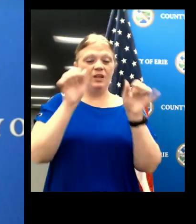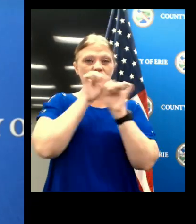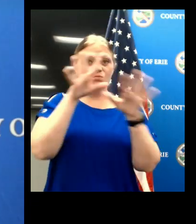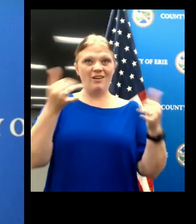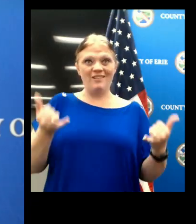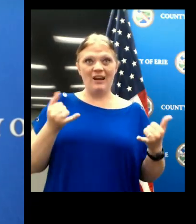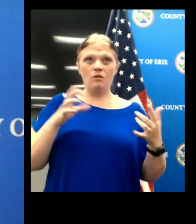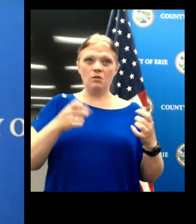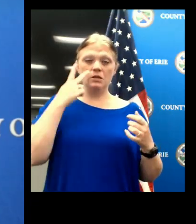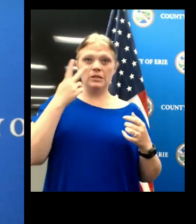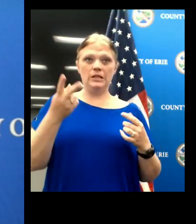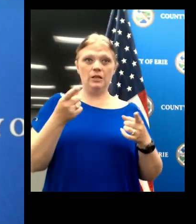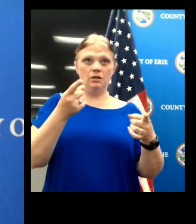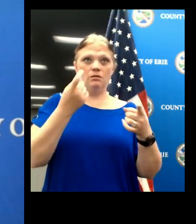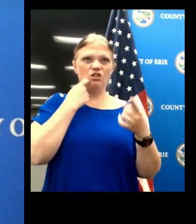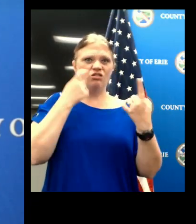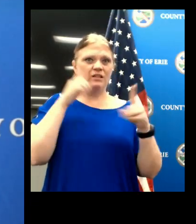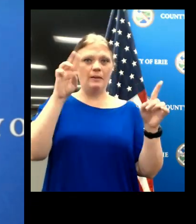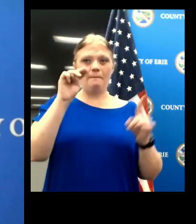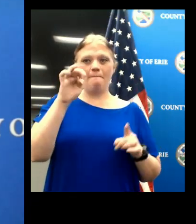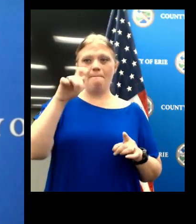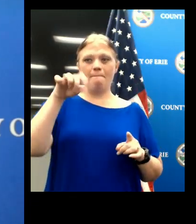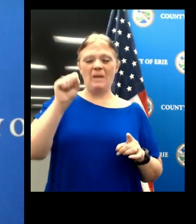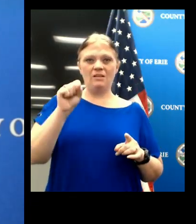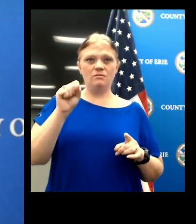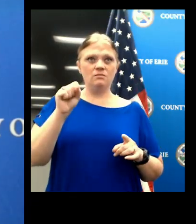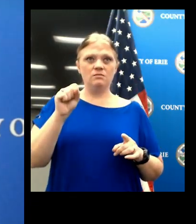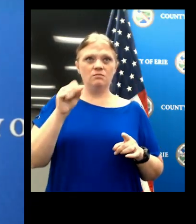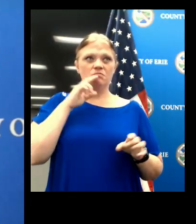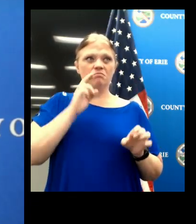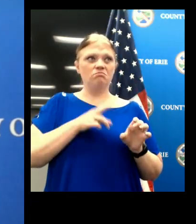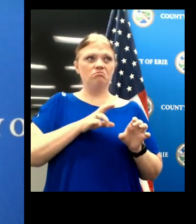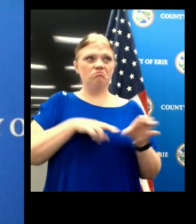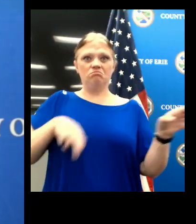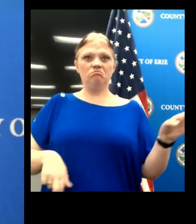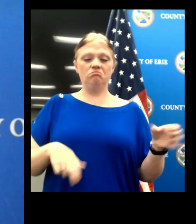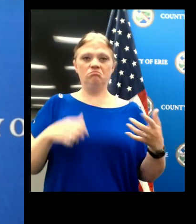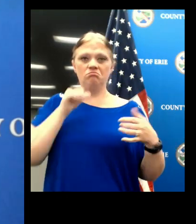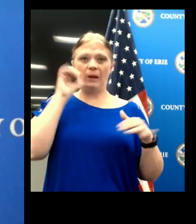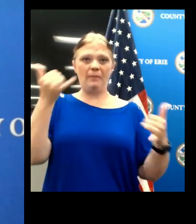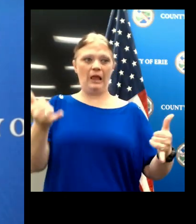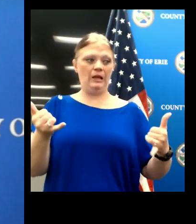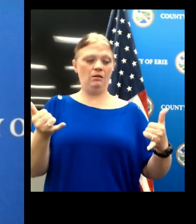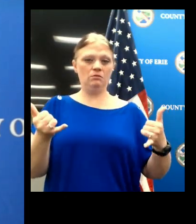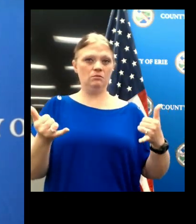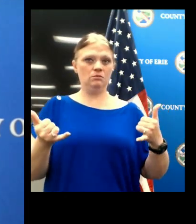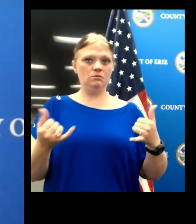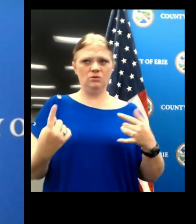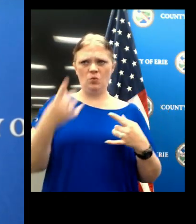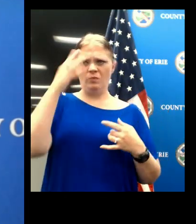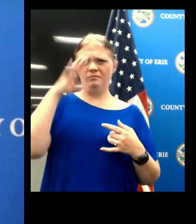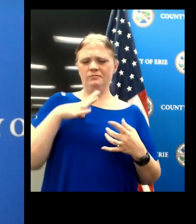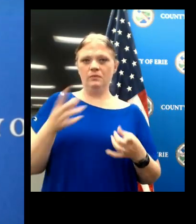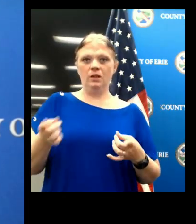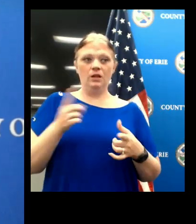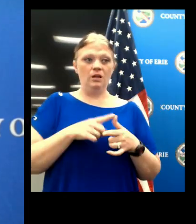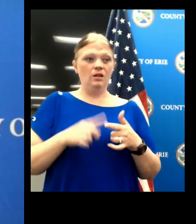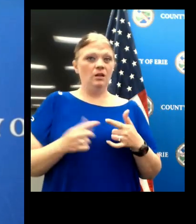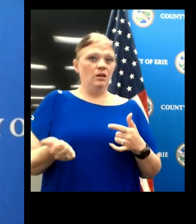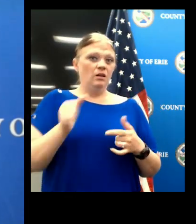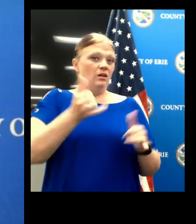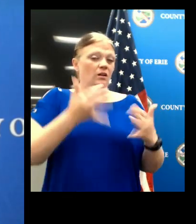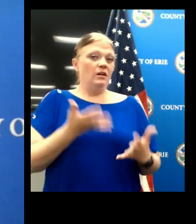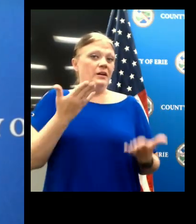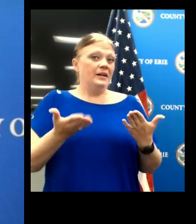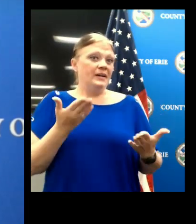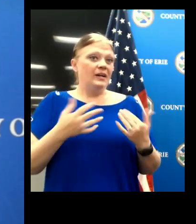now, Yoenis Cespedes announced from the Mets he's not playing. He just left. He said, I don't want to risk it. And there's the possibility other players are going to do the same thing.